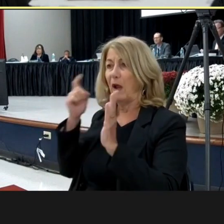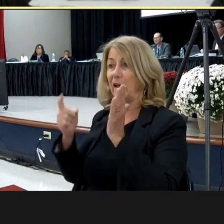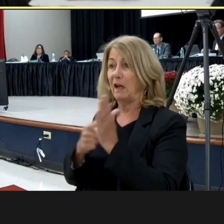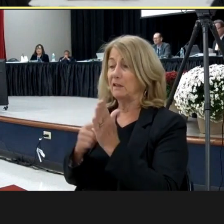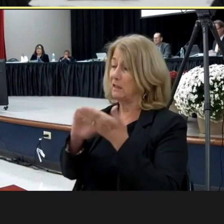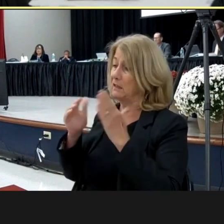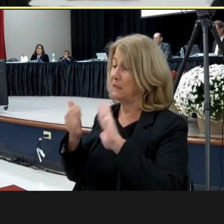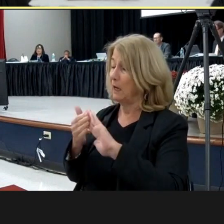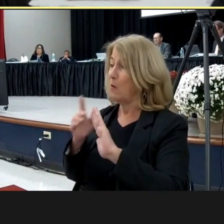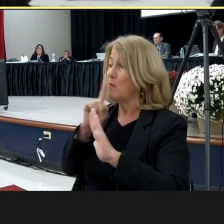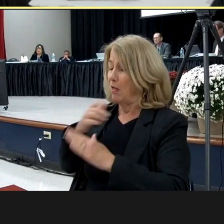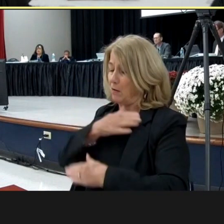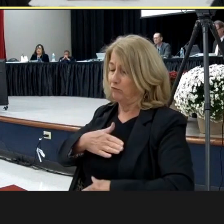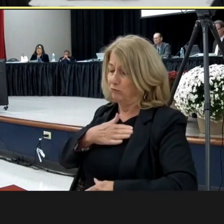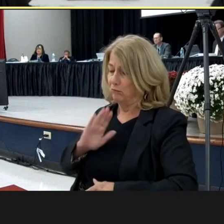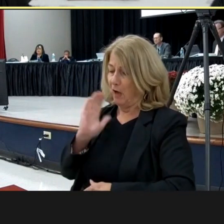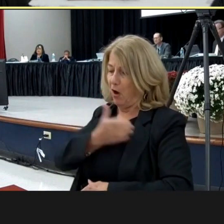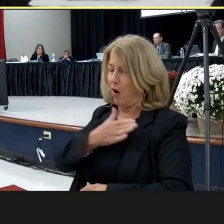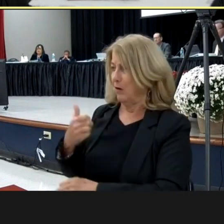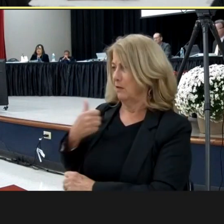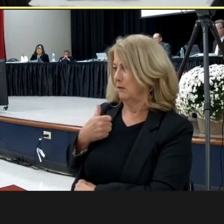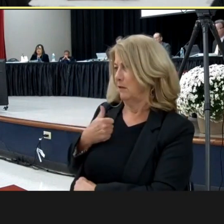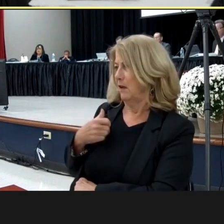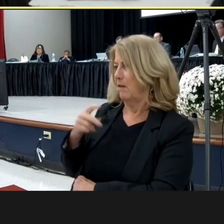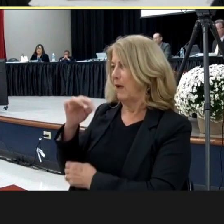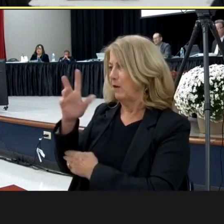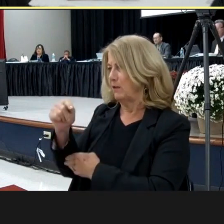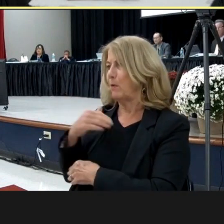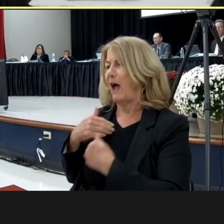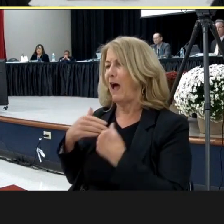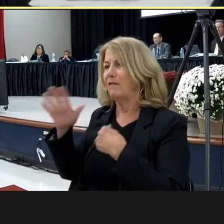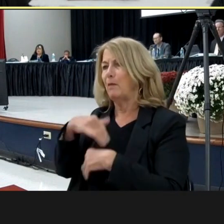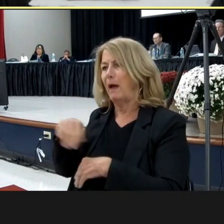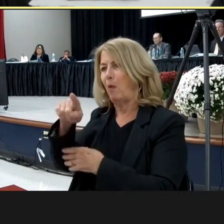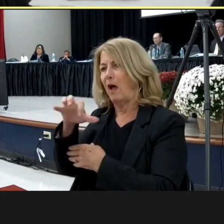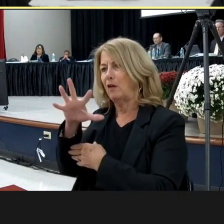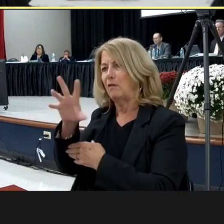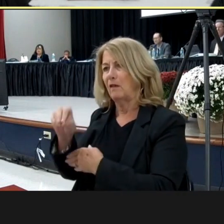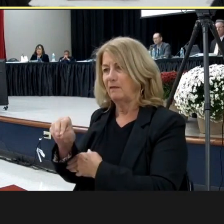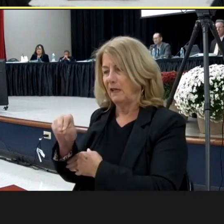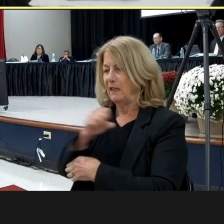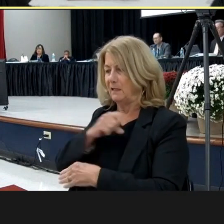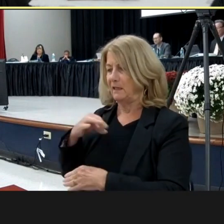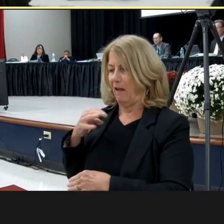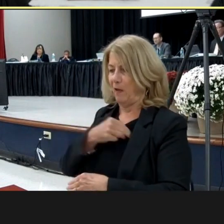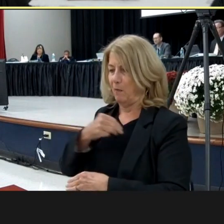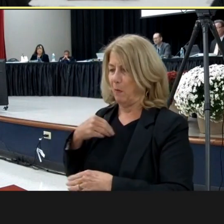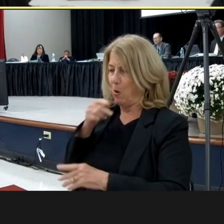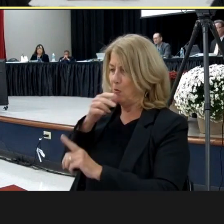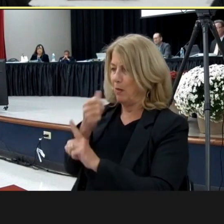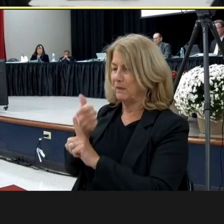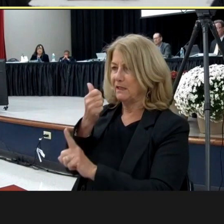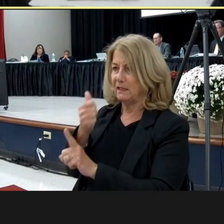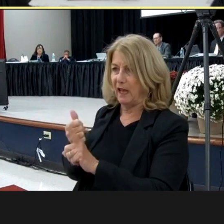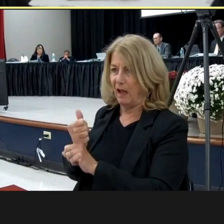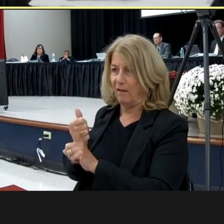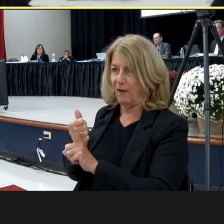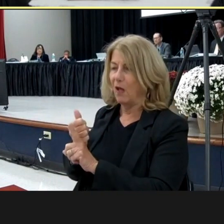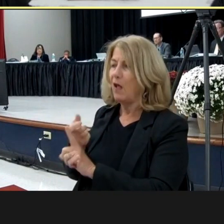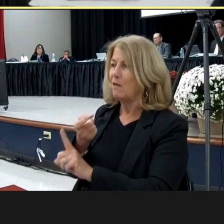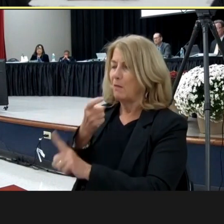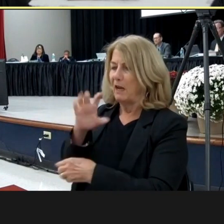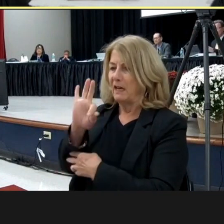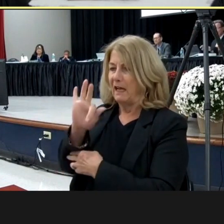veterans. We have about 150 staff members that are veterans, but in 19 of our 26 departments